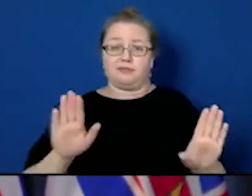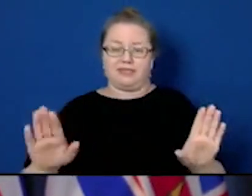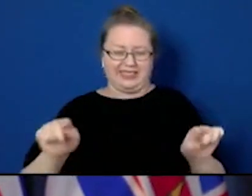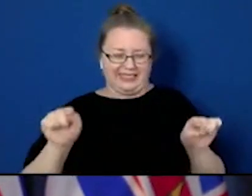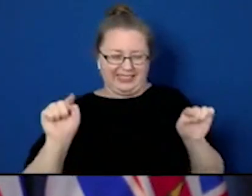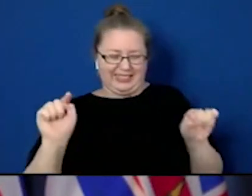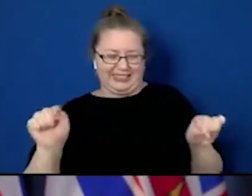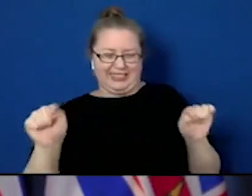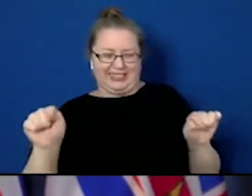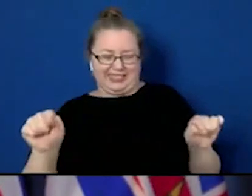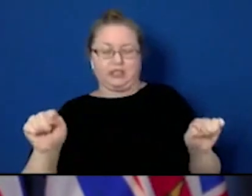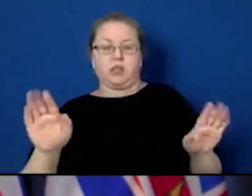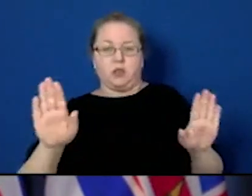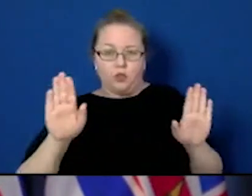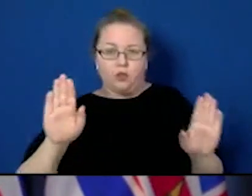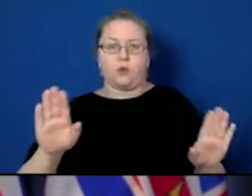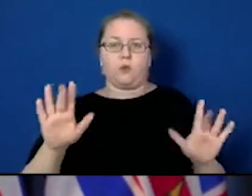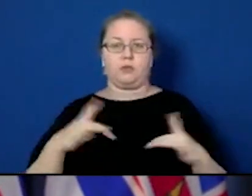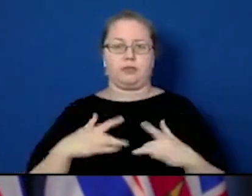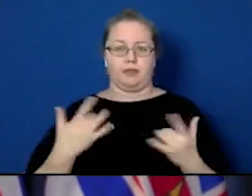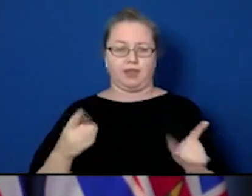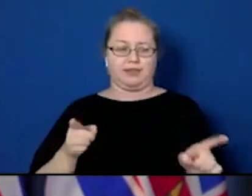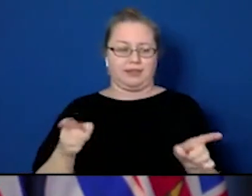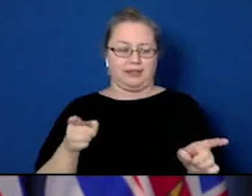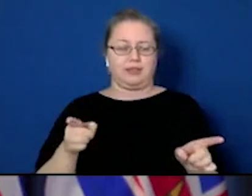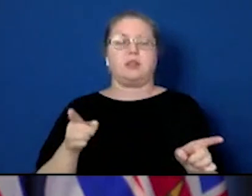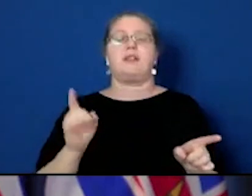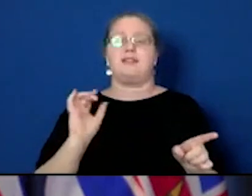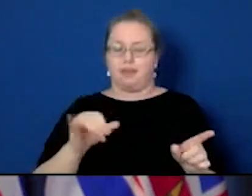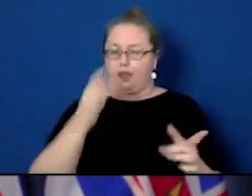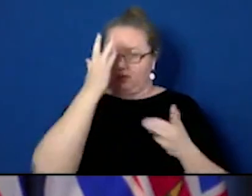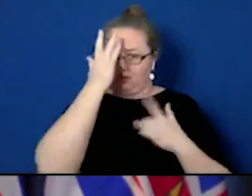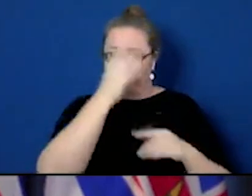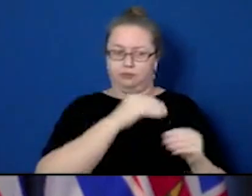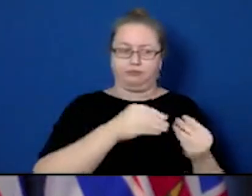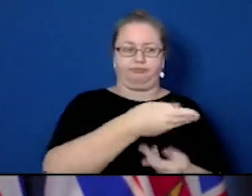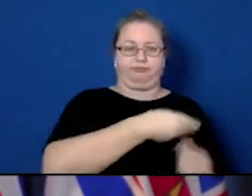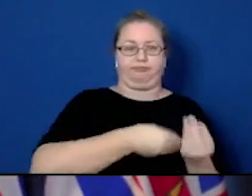events and multiple of those events that we've seen transmission in recent weeks. So,